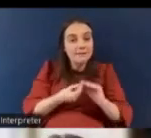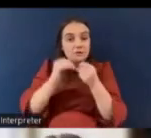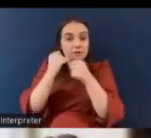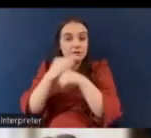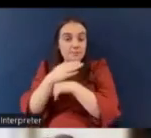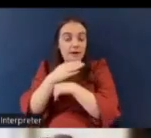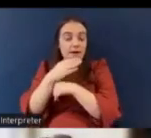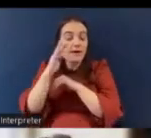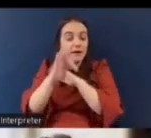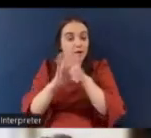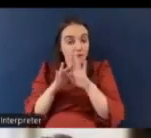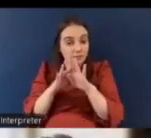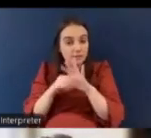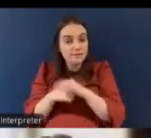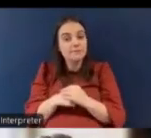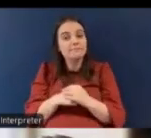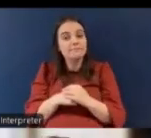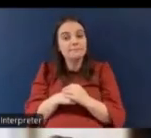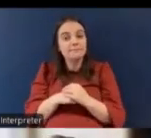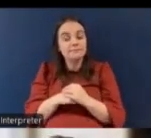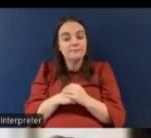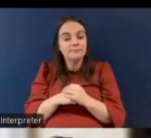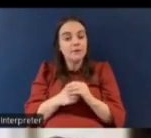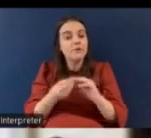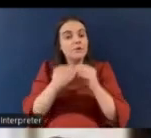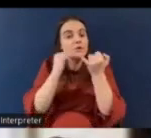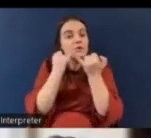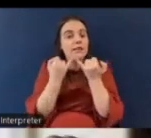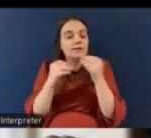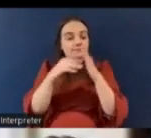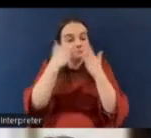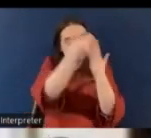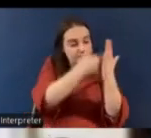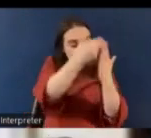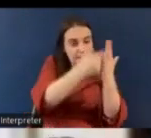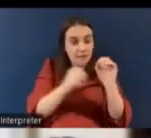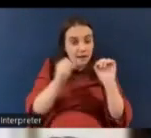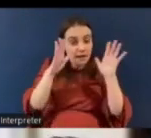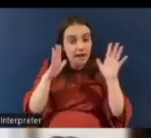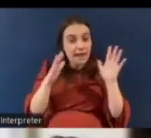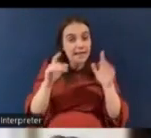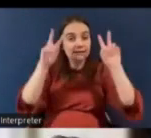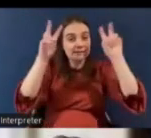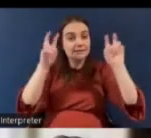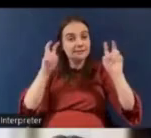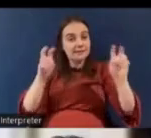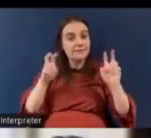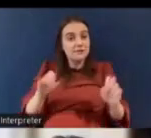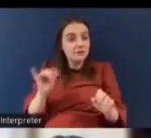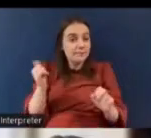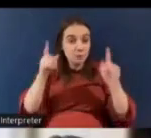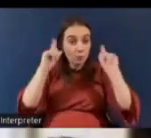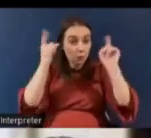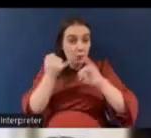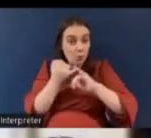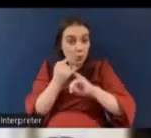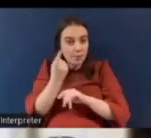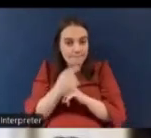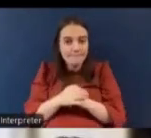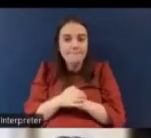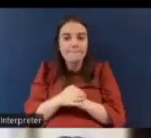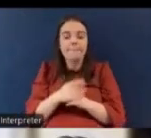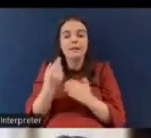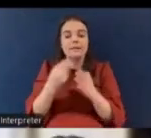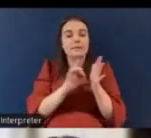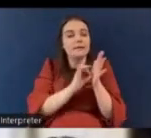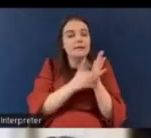government. We created a kind of document that highlights key definitions that you might not know, the key policy